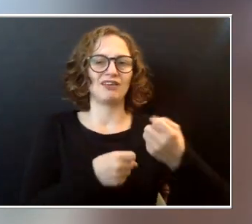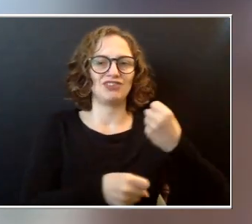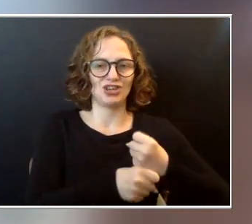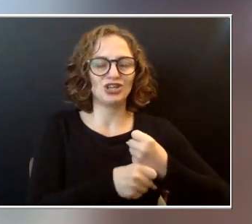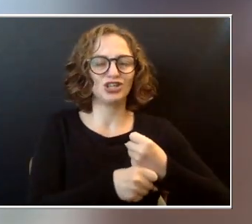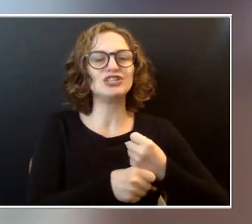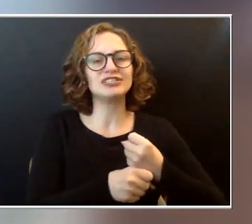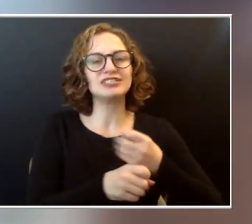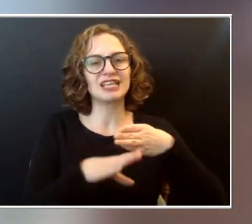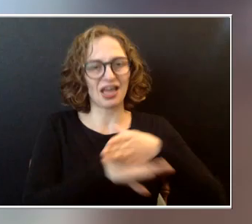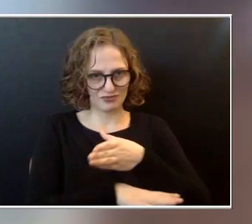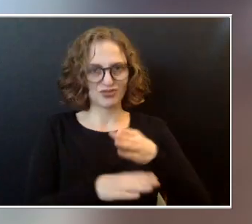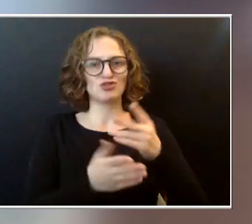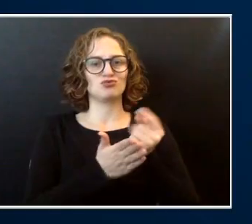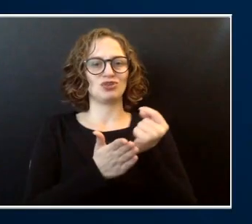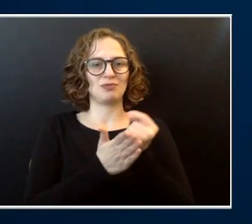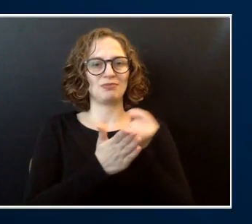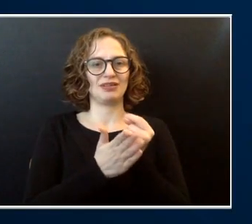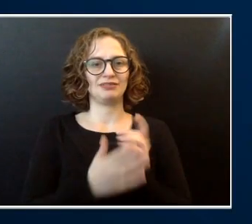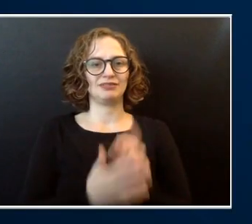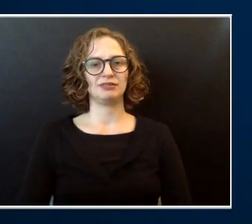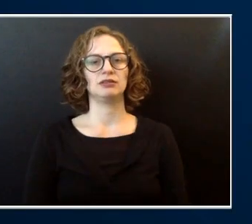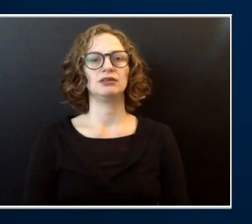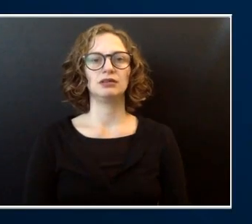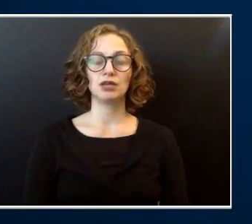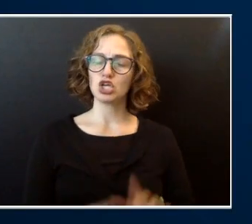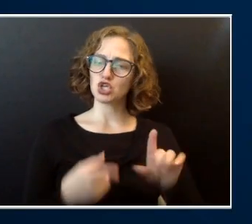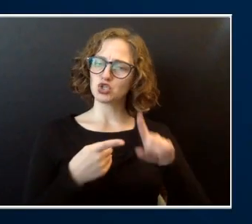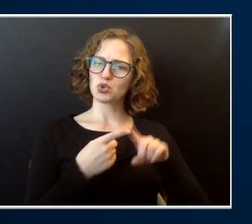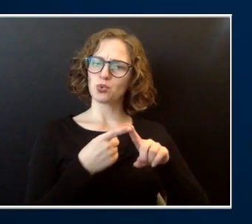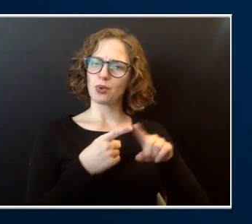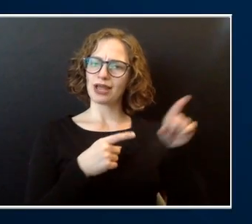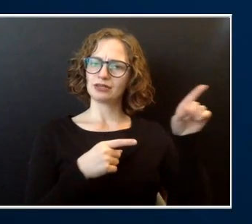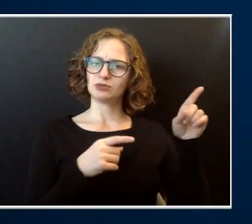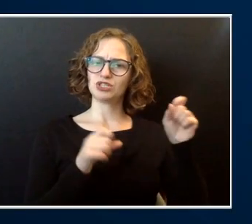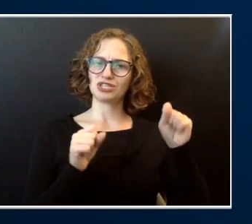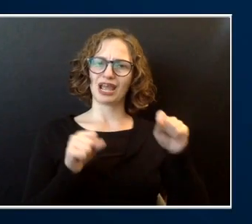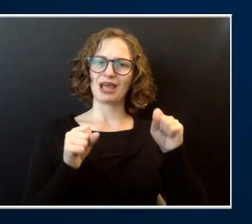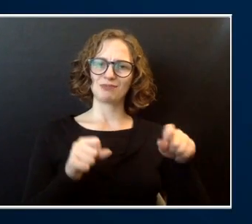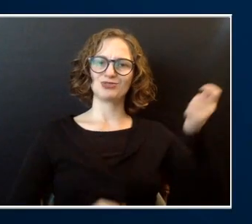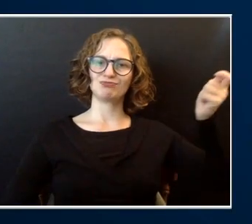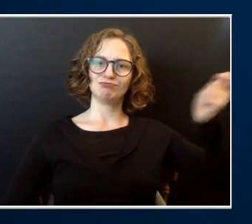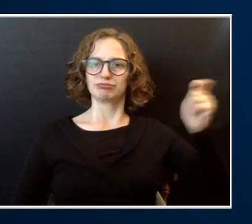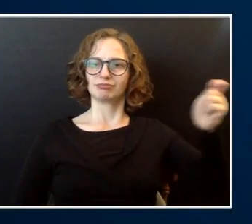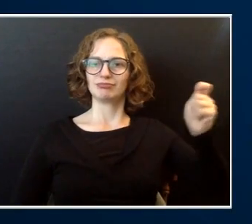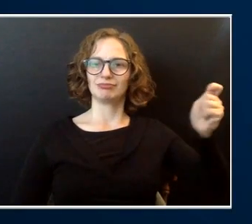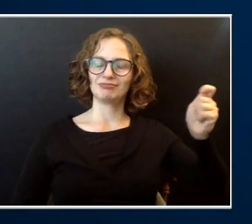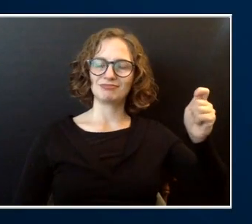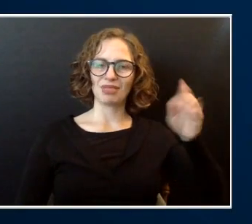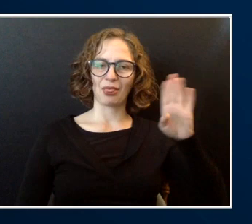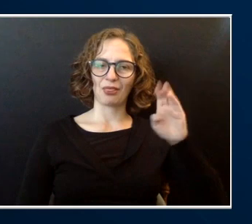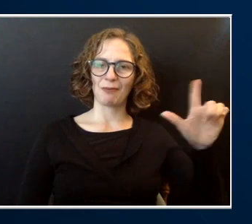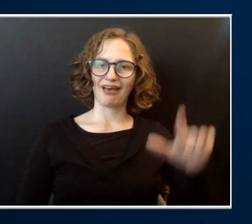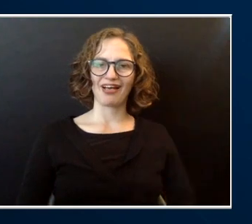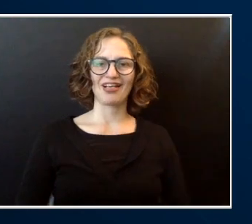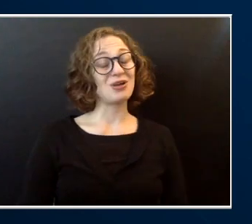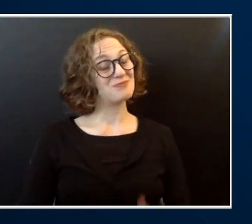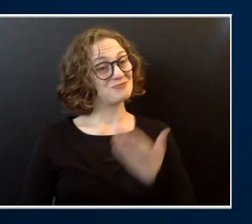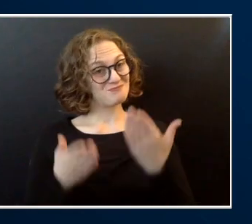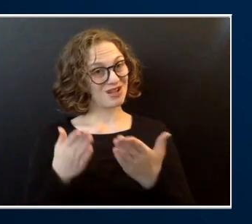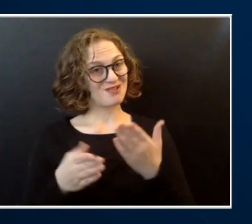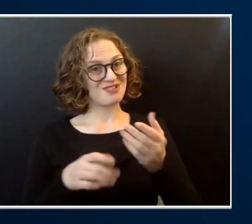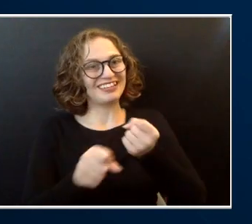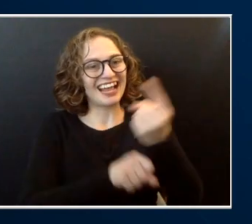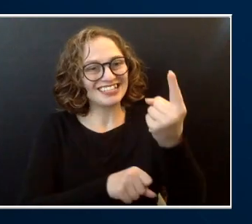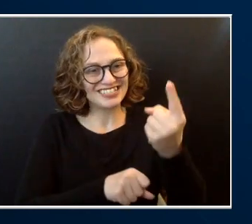individual. So when does she get to ring the bell? Exactly. Well, probably next year, I guess. I don't know. Yeah,